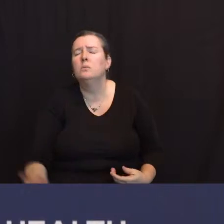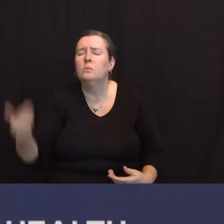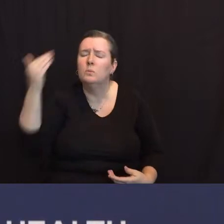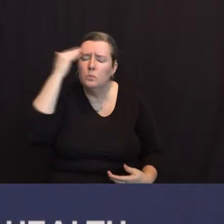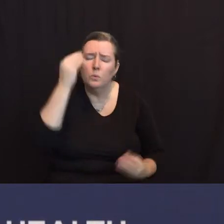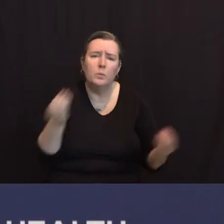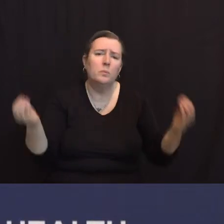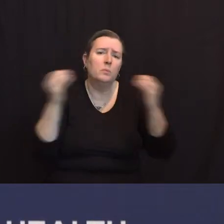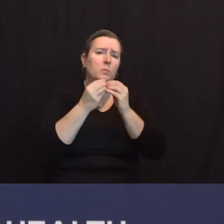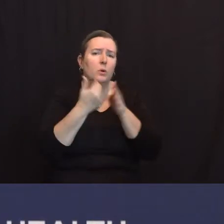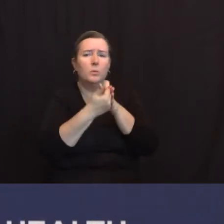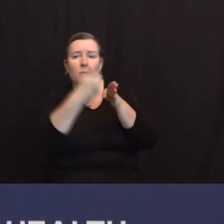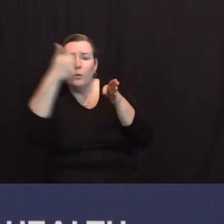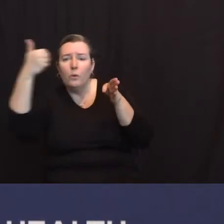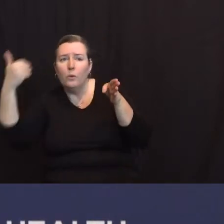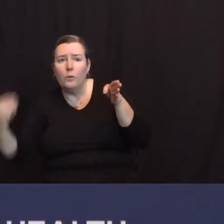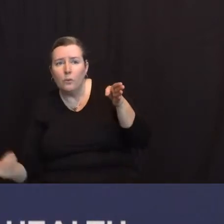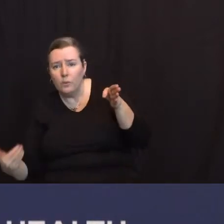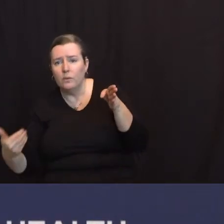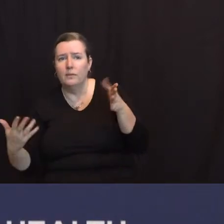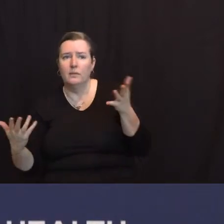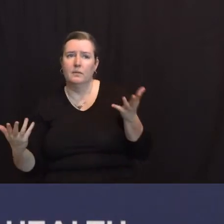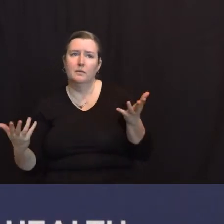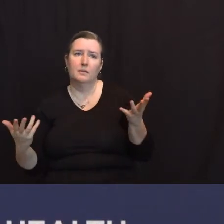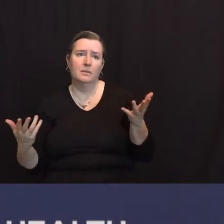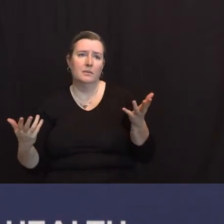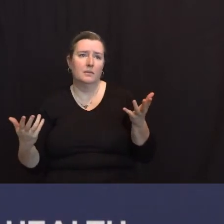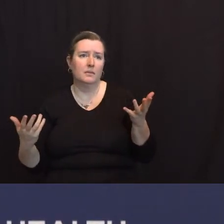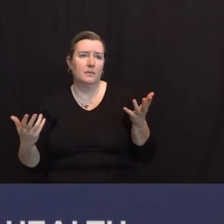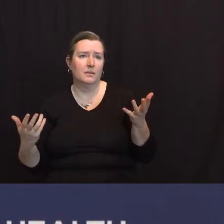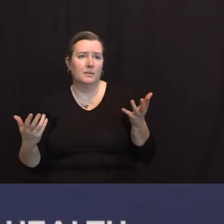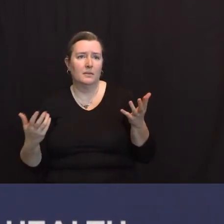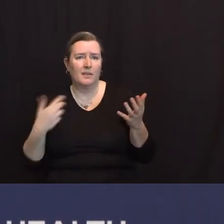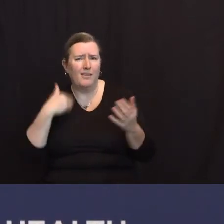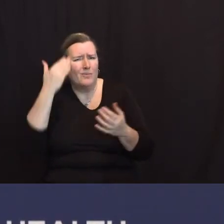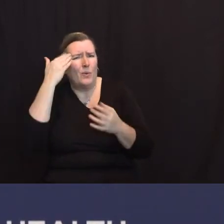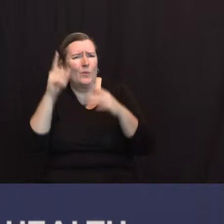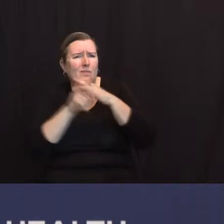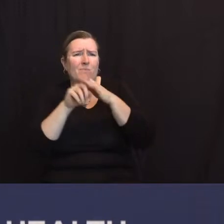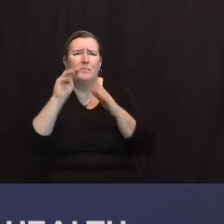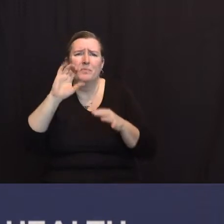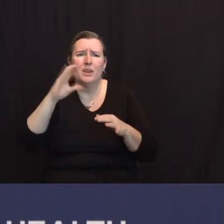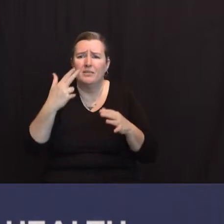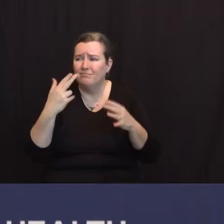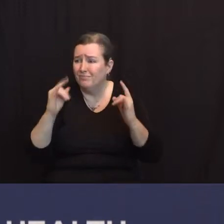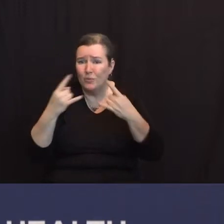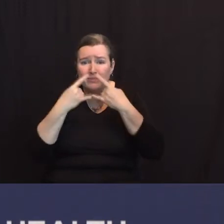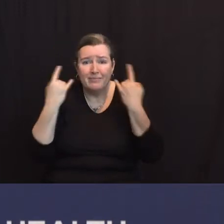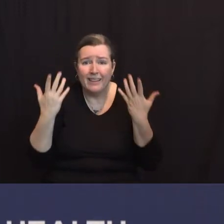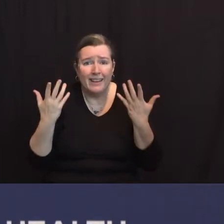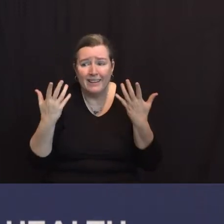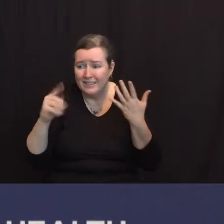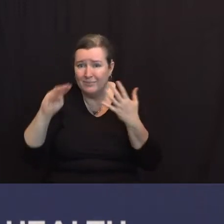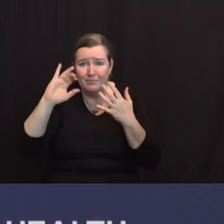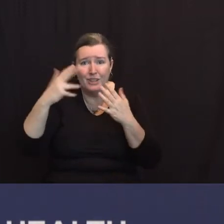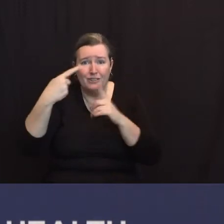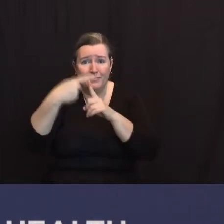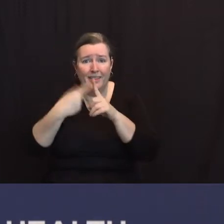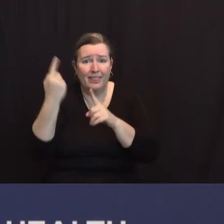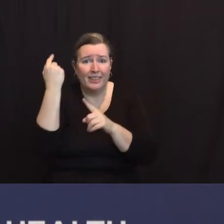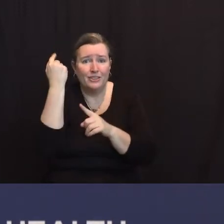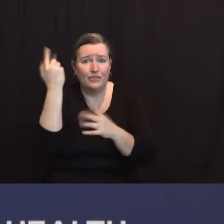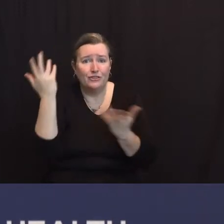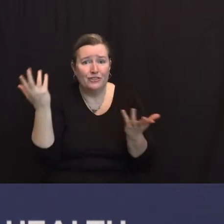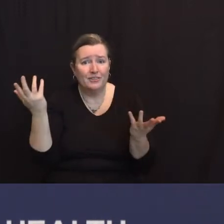example, and folks can't see on TV, but Dave faithfully has worn these for the many months since. So Eddie or Judy, any